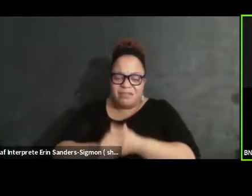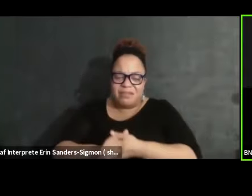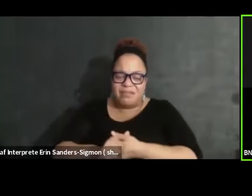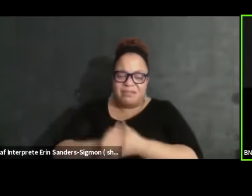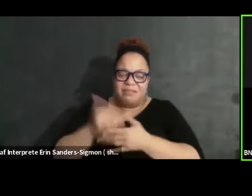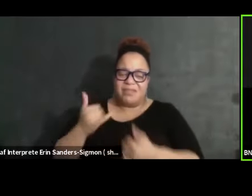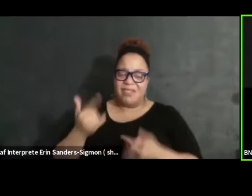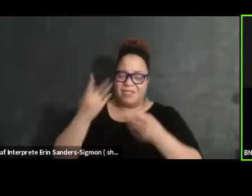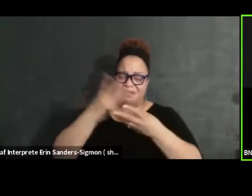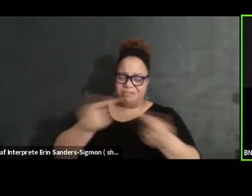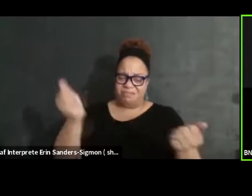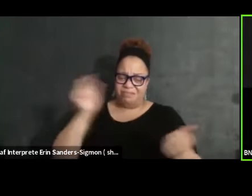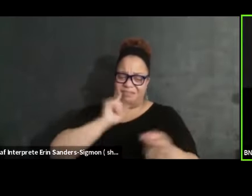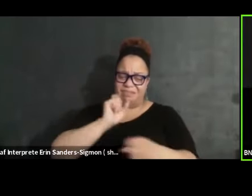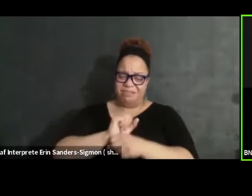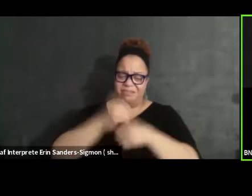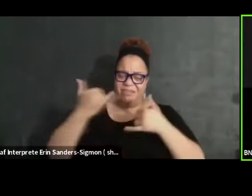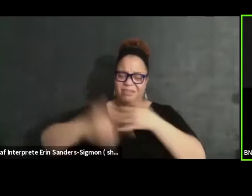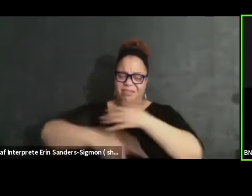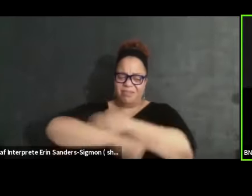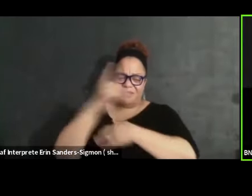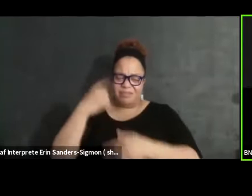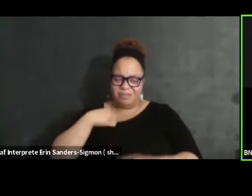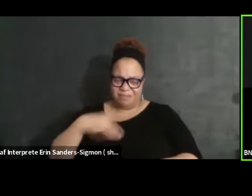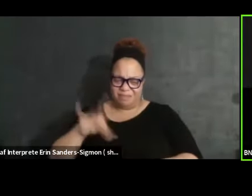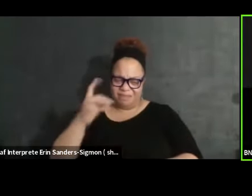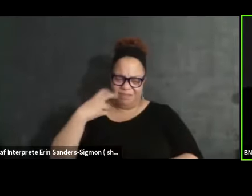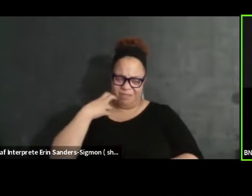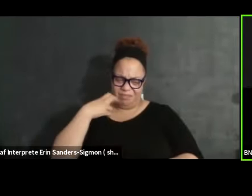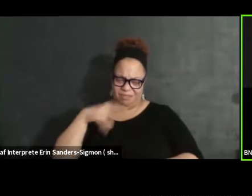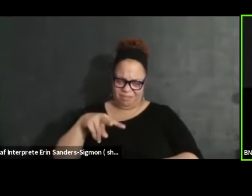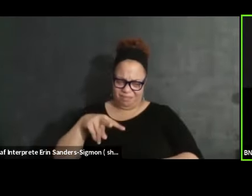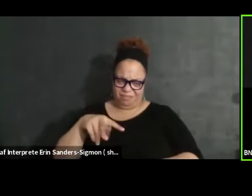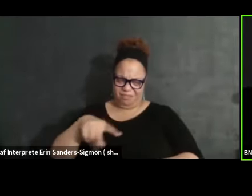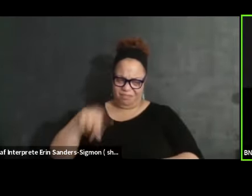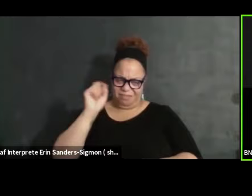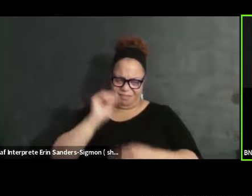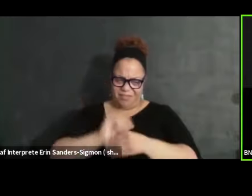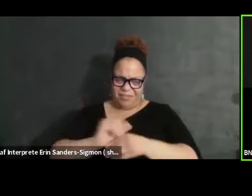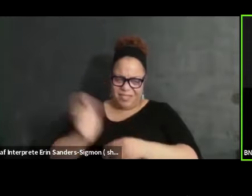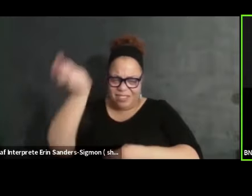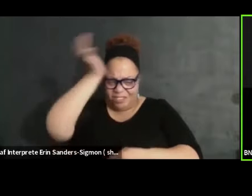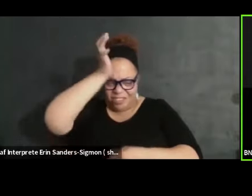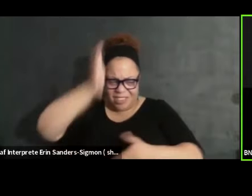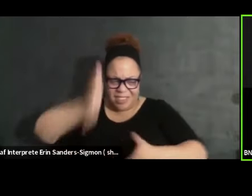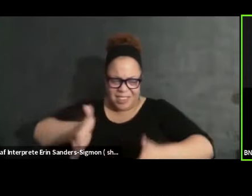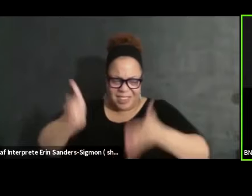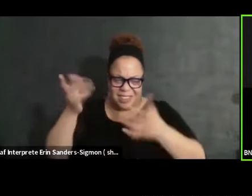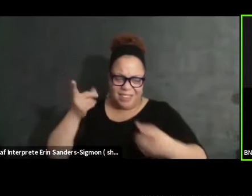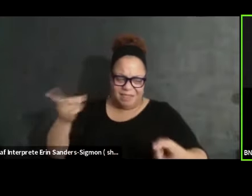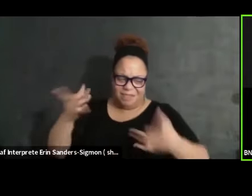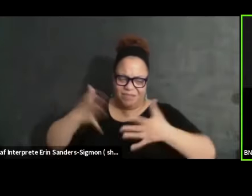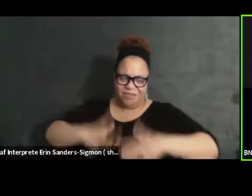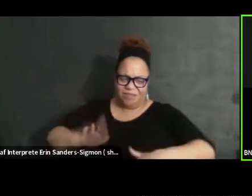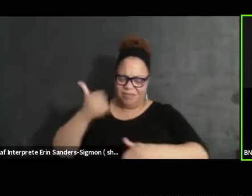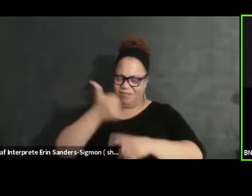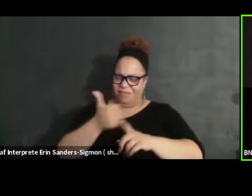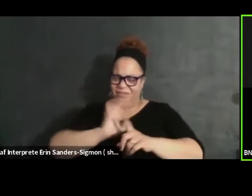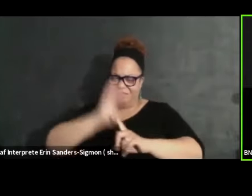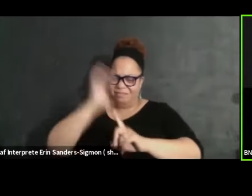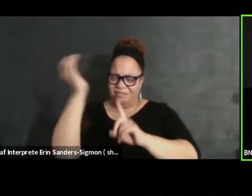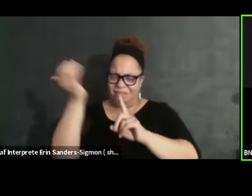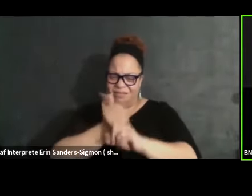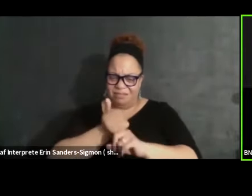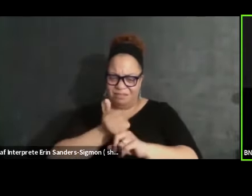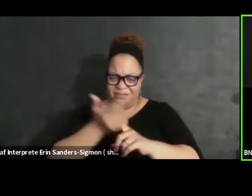gum mixed into graphs of my skin. She dresses herself in forced smiles and jokes as the coping mechanism walks in